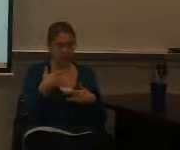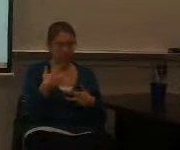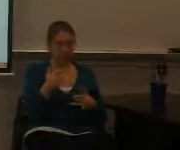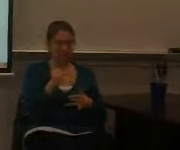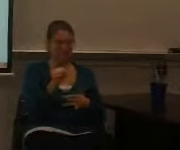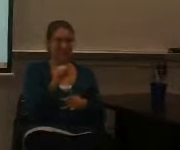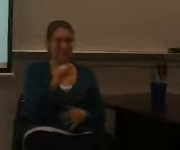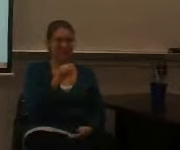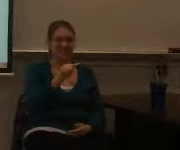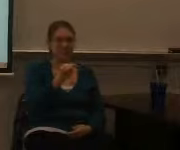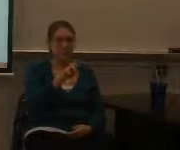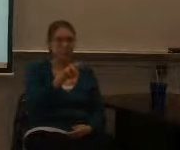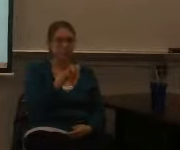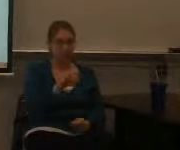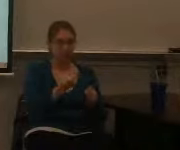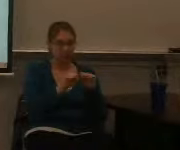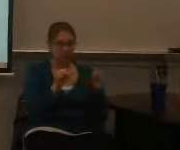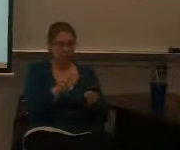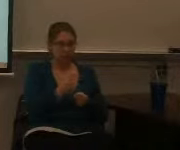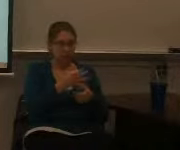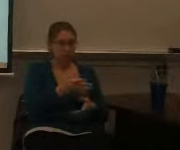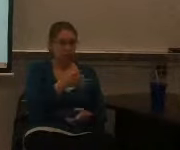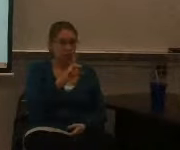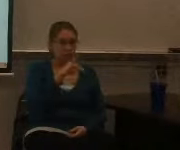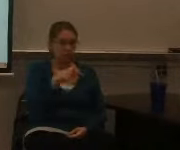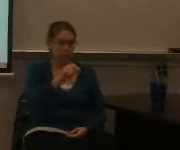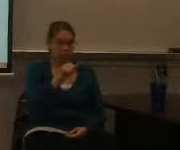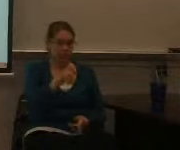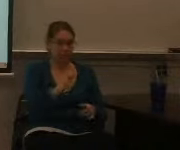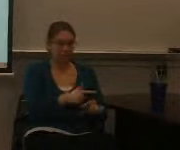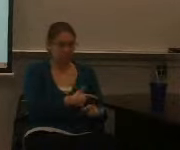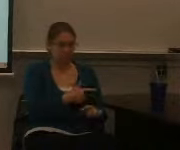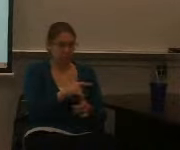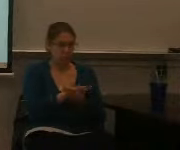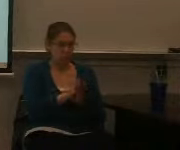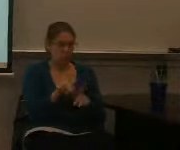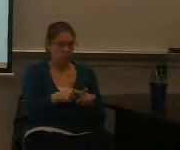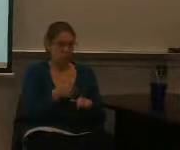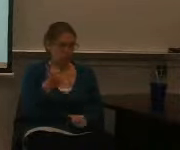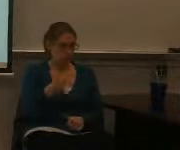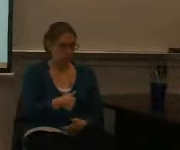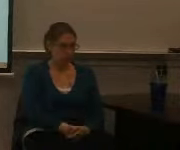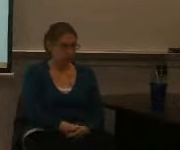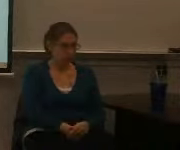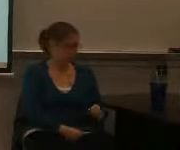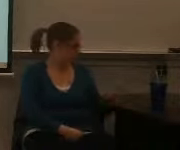system and cause those uptake lengths to get much, much longer.